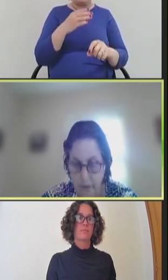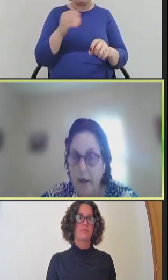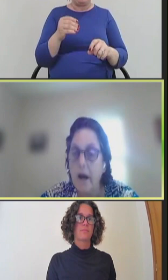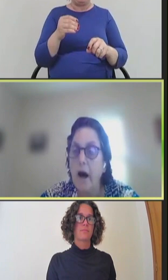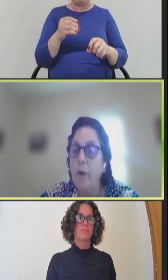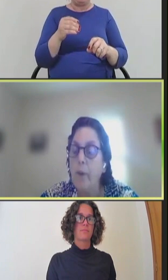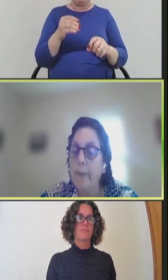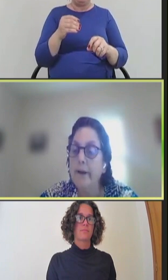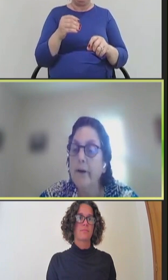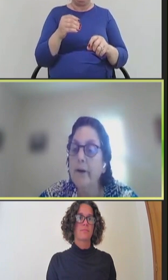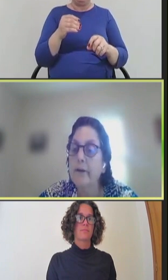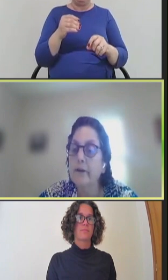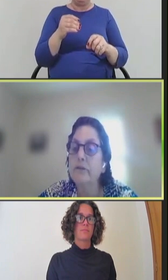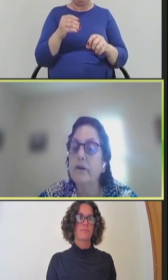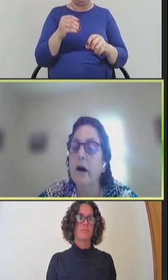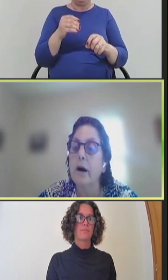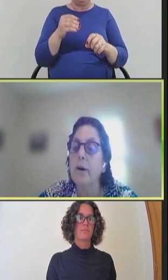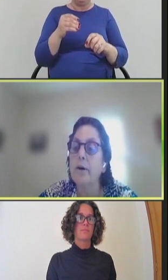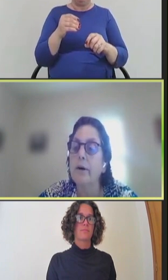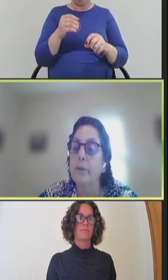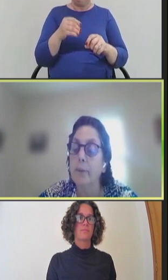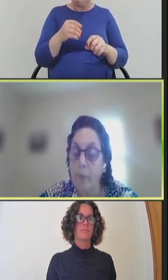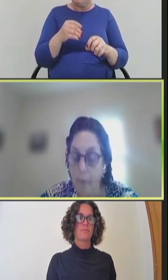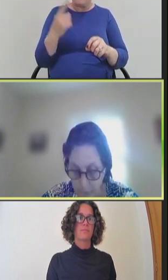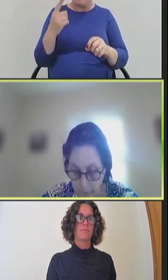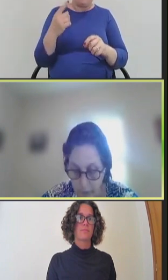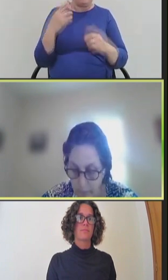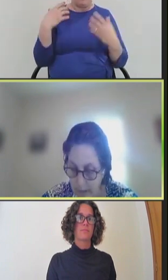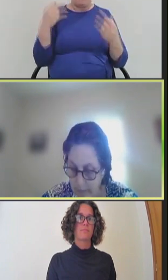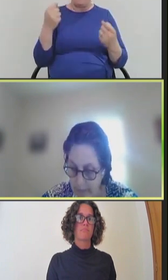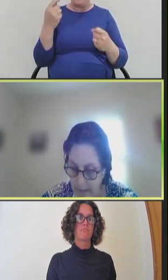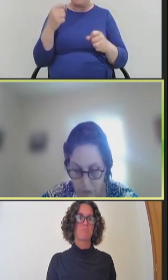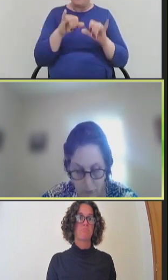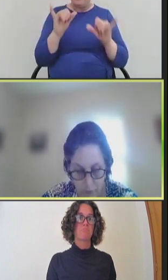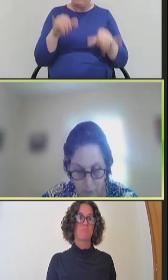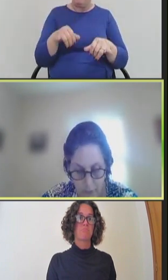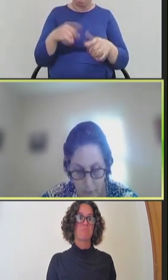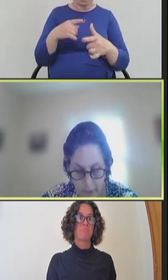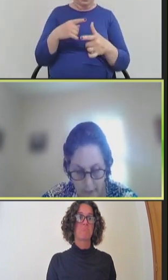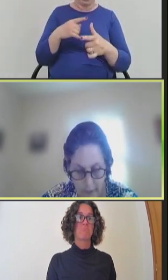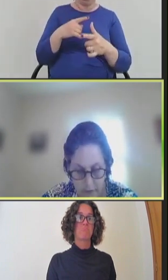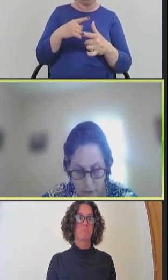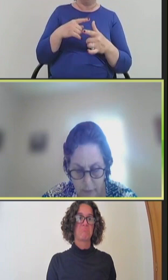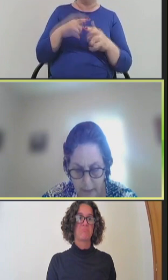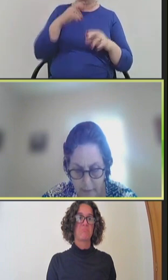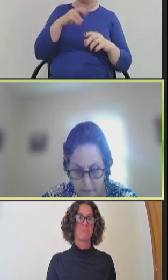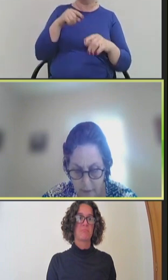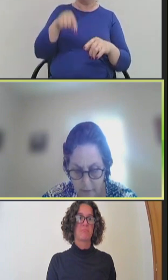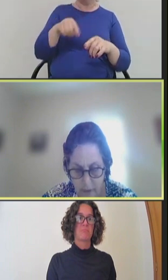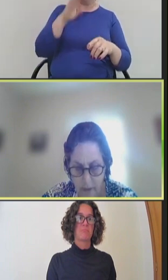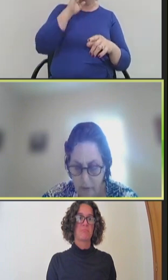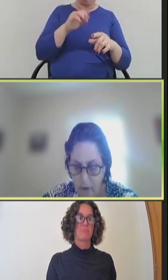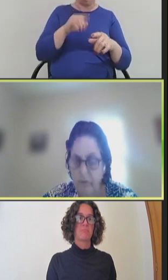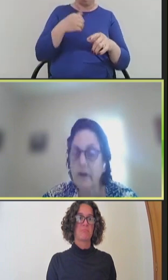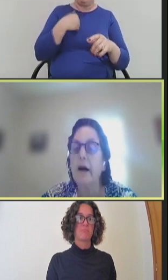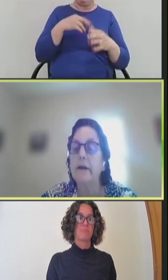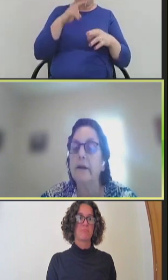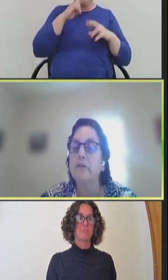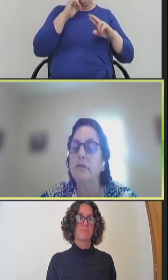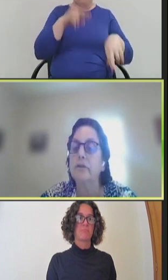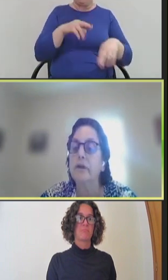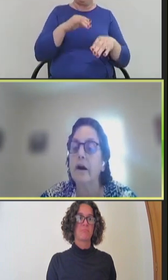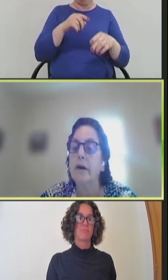systems. A webinar on this report will come out next week on June the 18th, 12